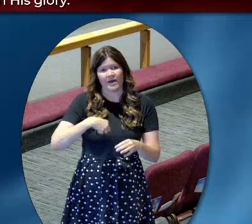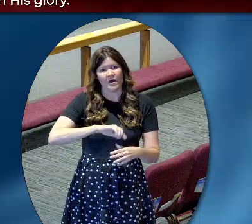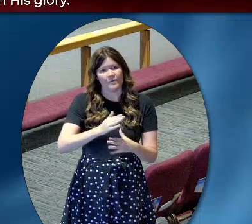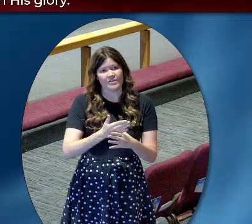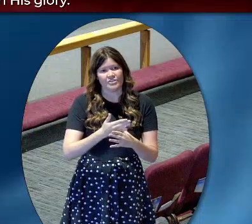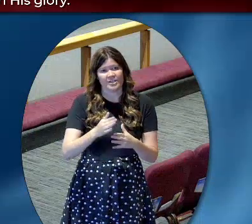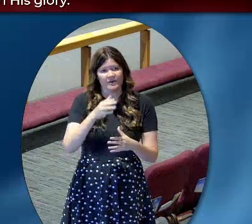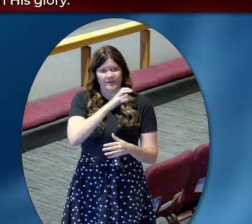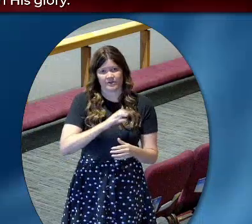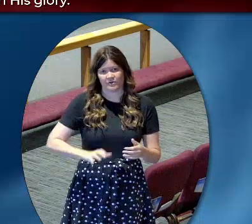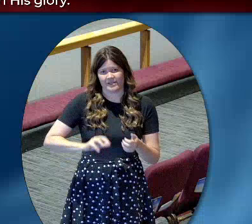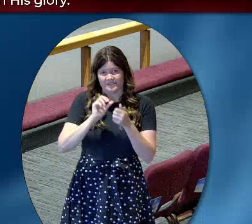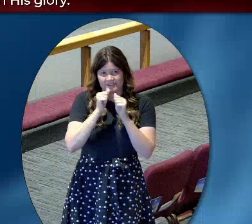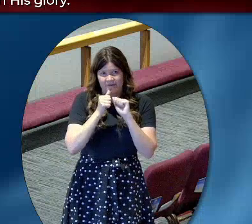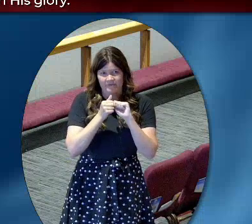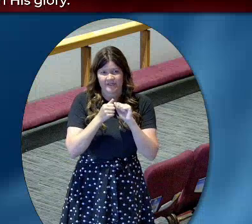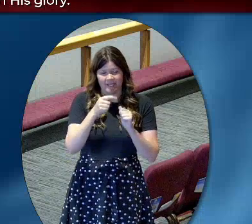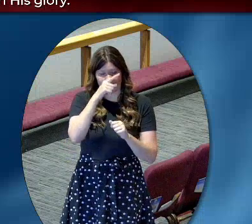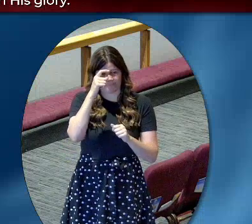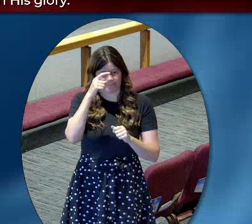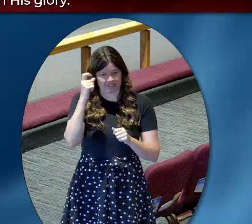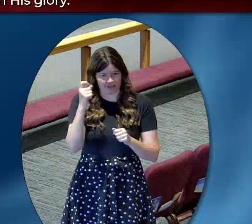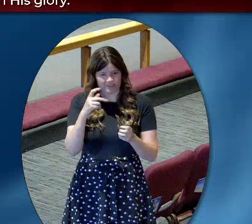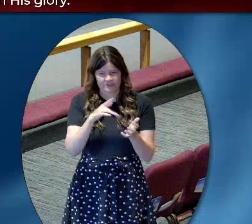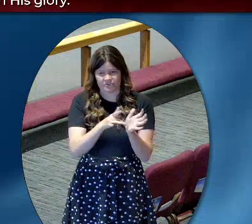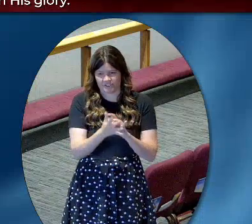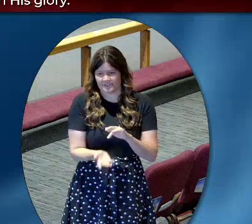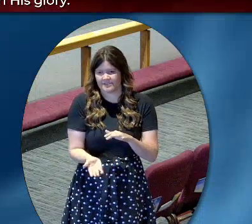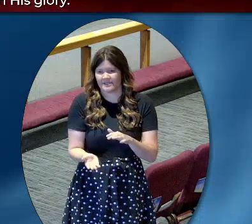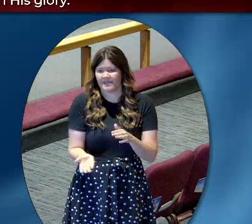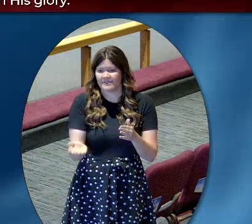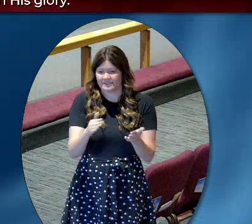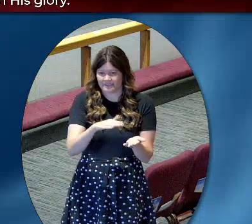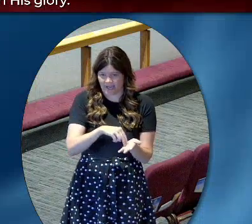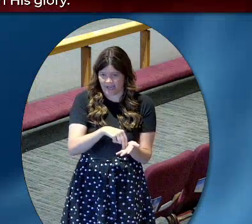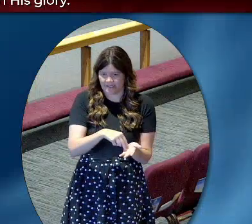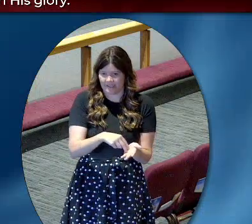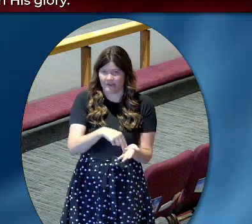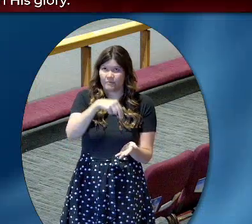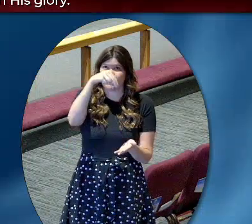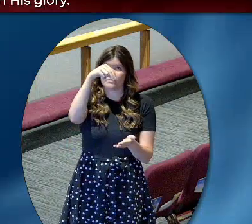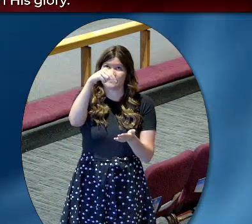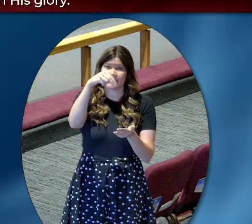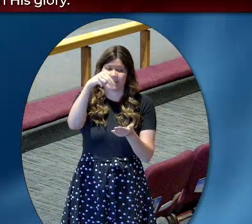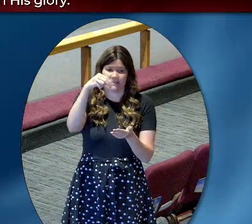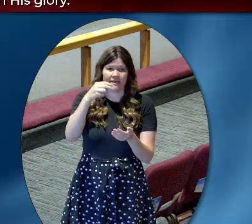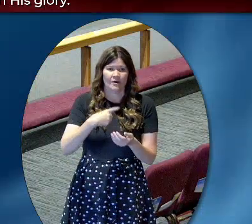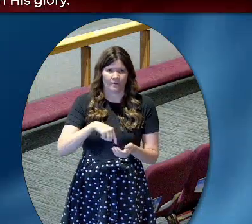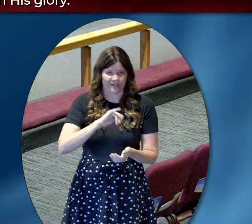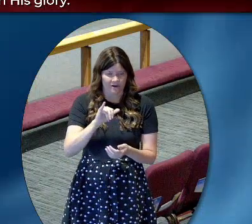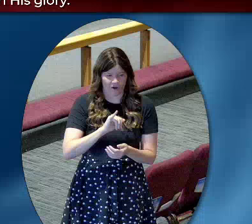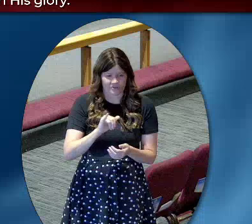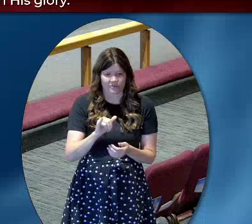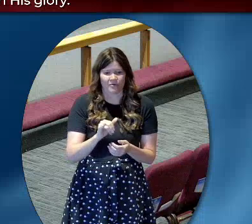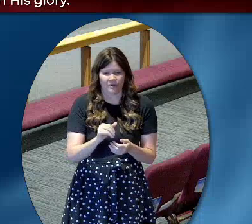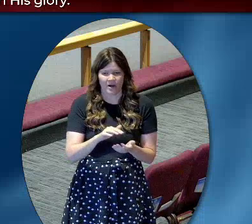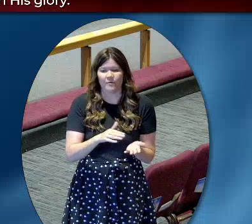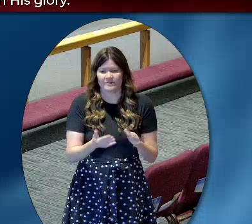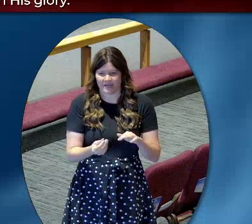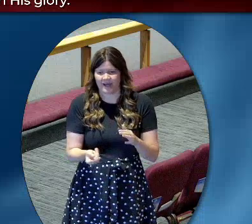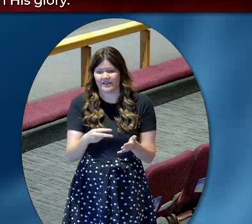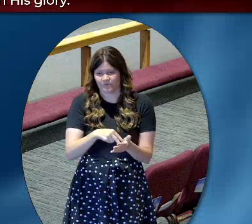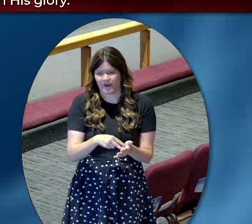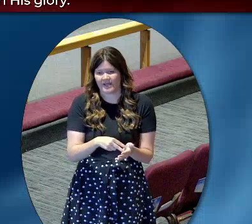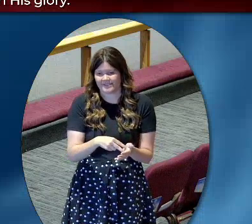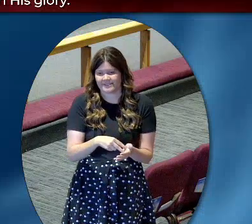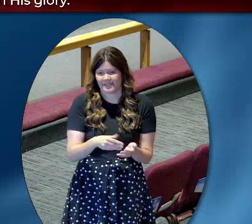suffered, died, and rose again, we too will share that experience and join him in his glory. As we begin our